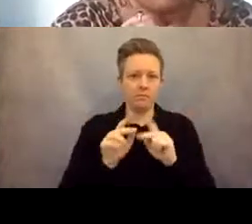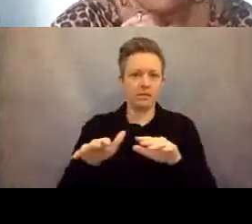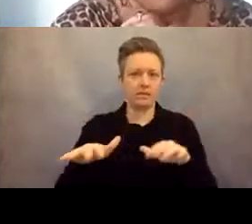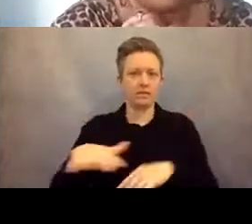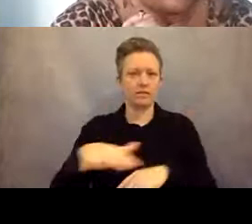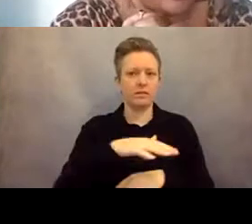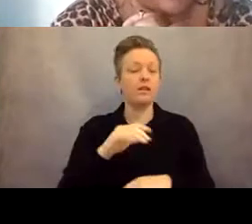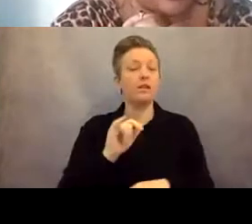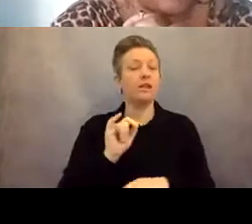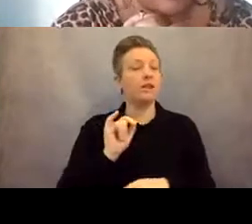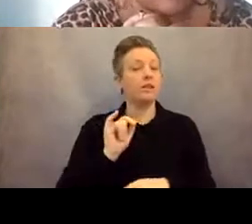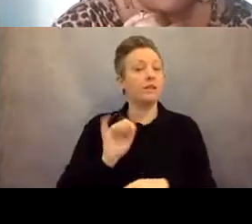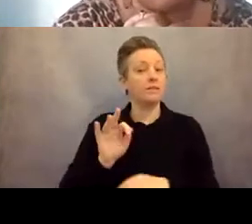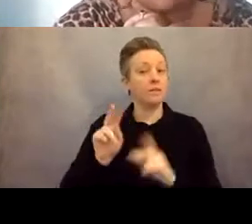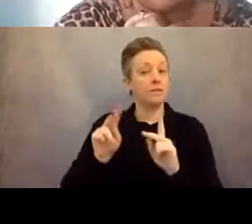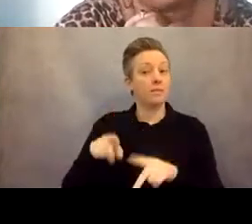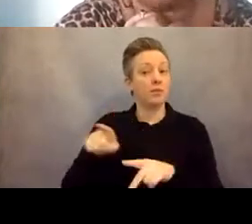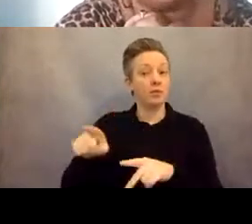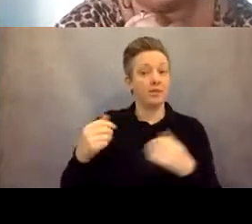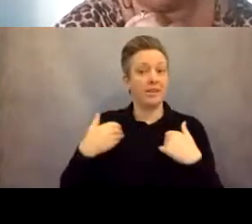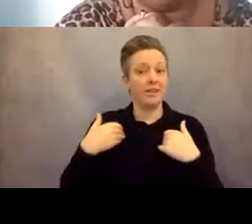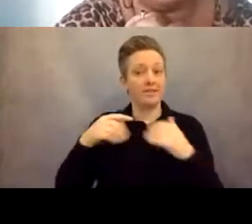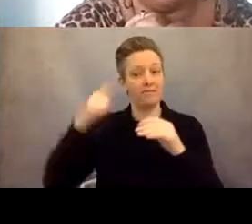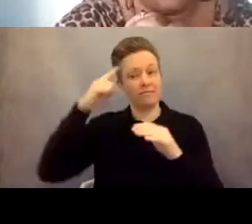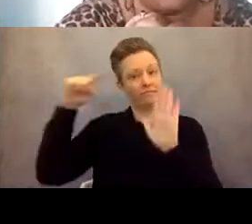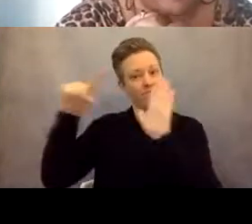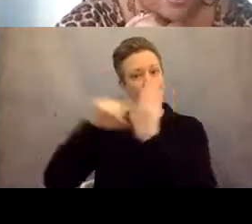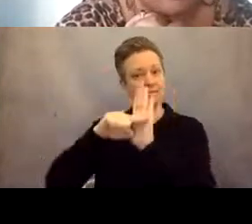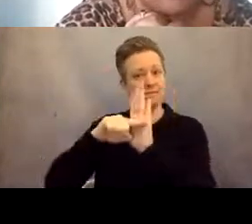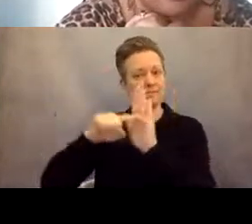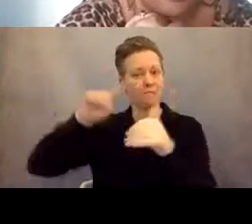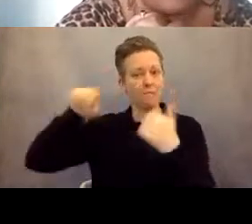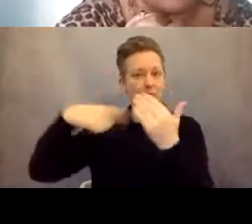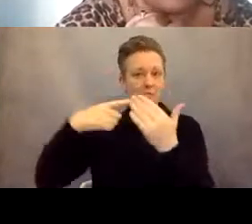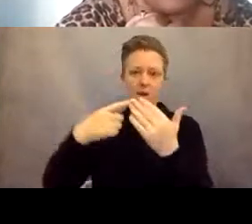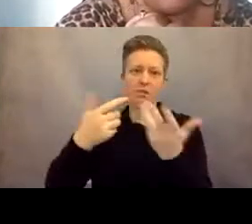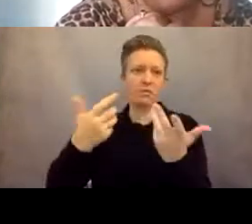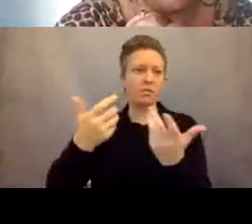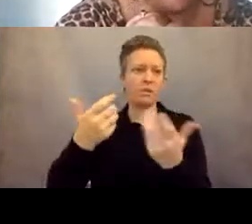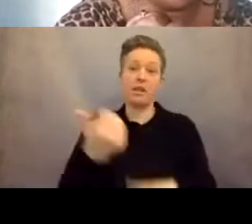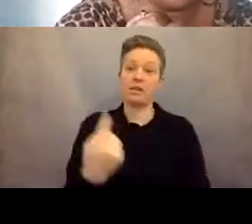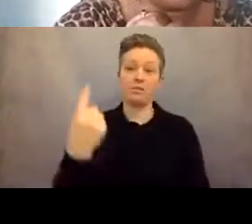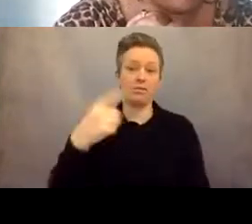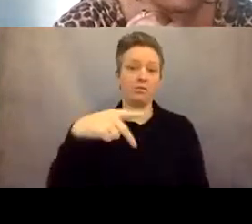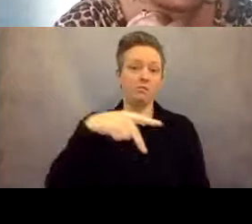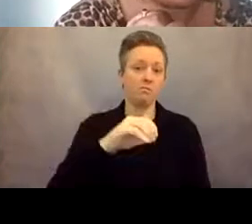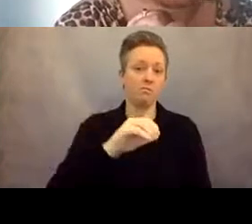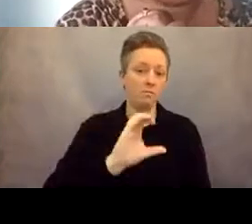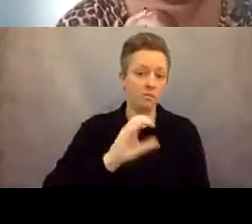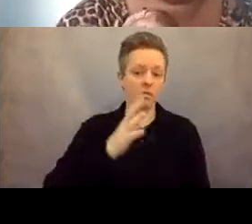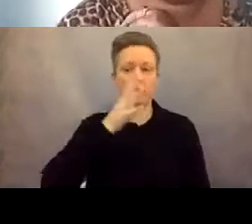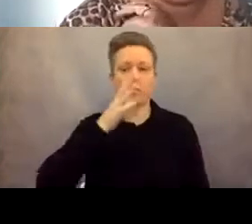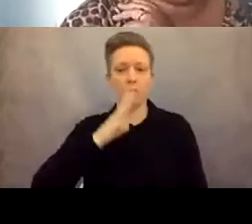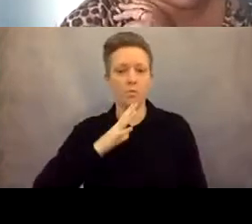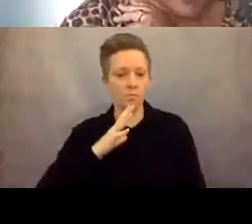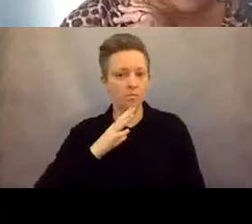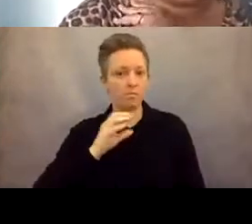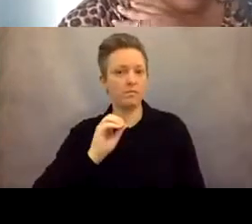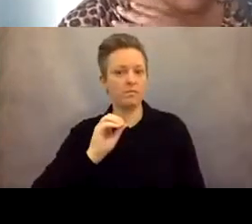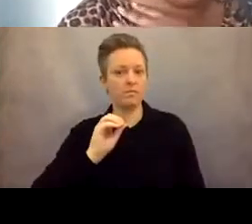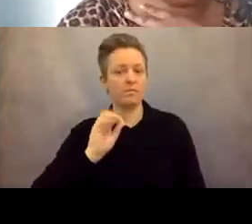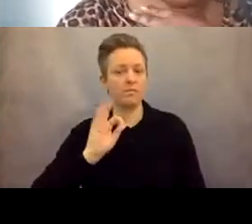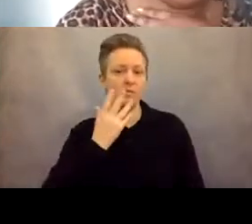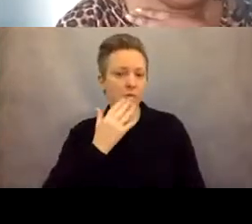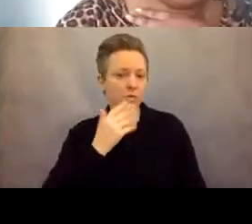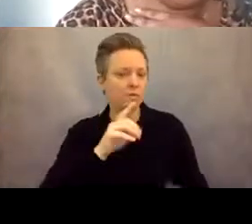women, change it, reframe some stuff, really push back against things or policies or practices that are